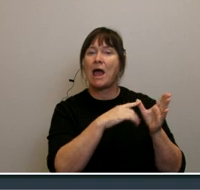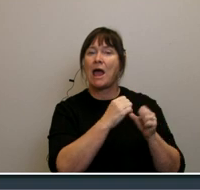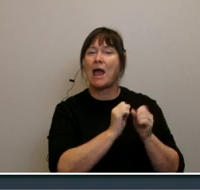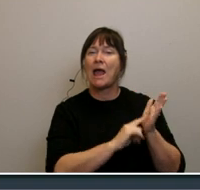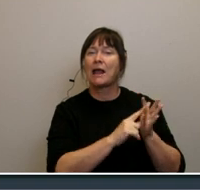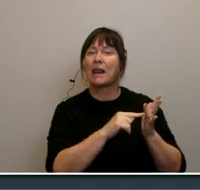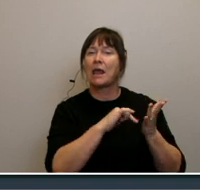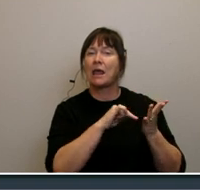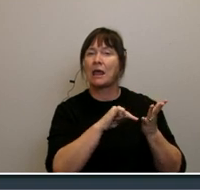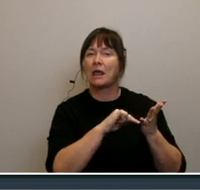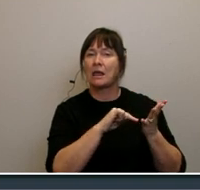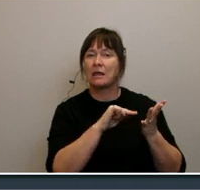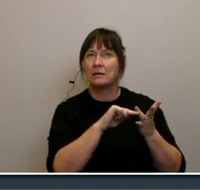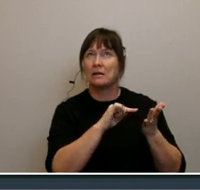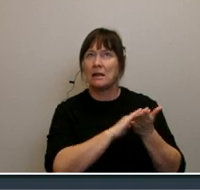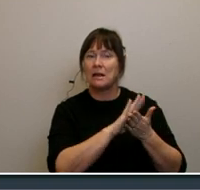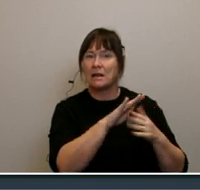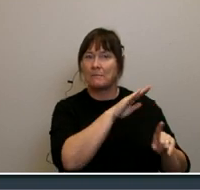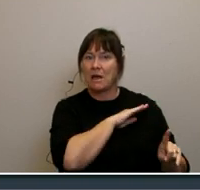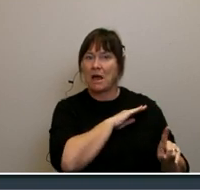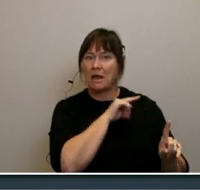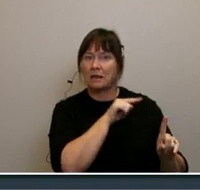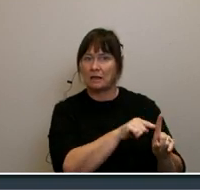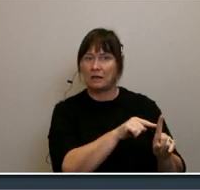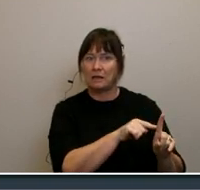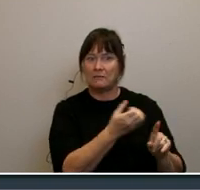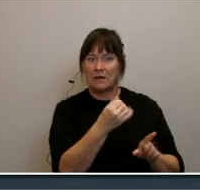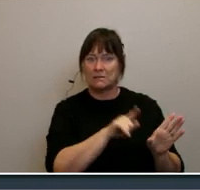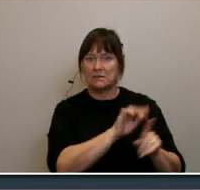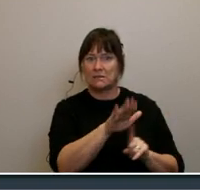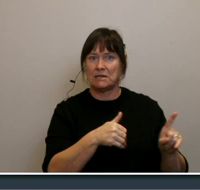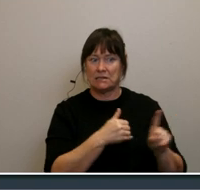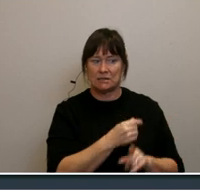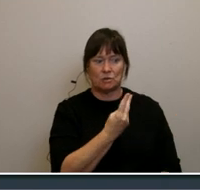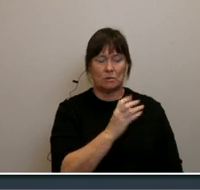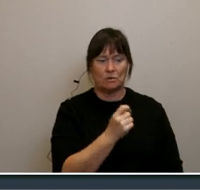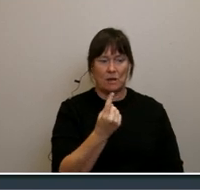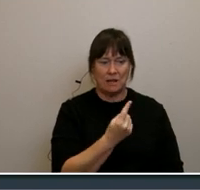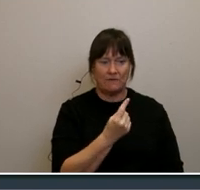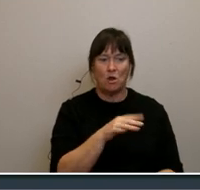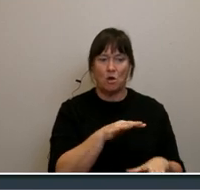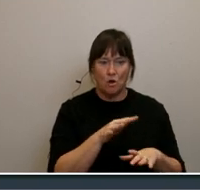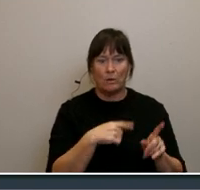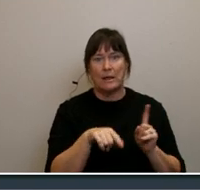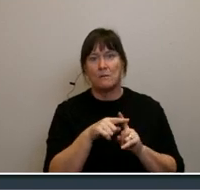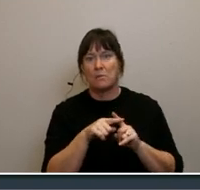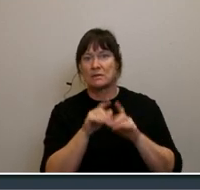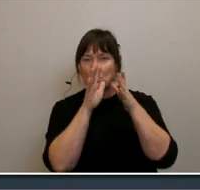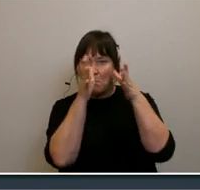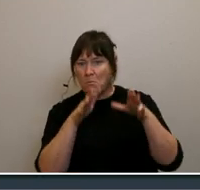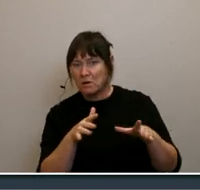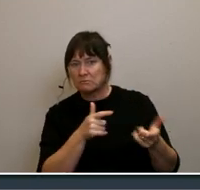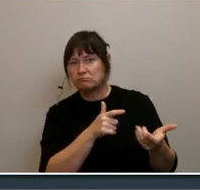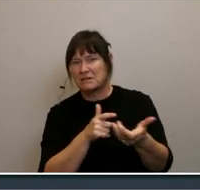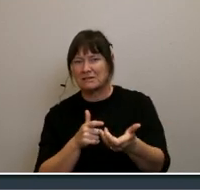last decade, both the 2011 earthquake and the mosque massacres would have played out